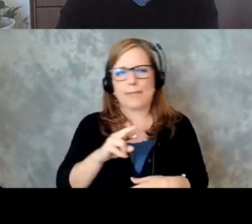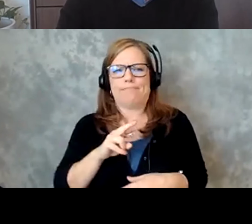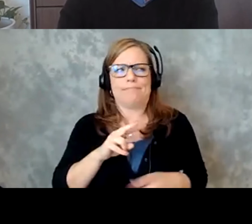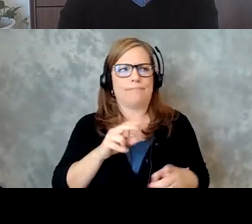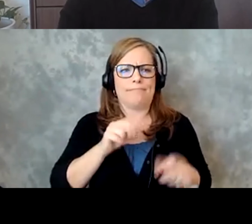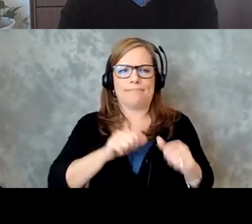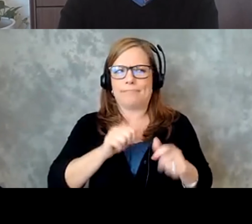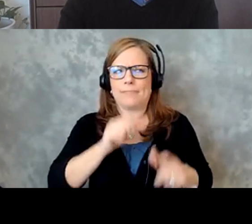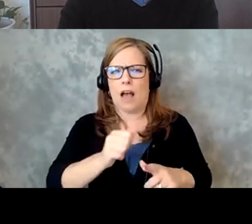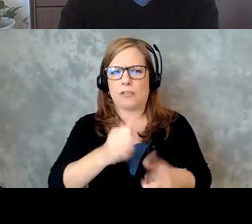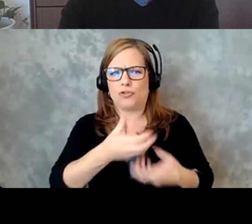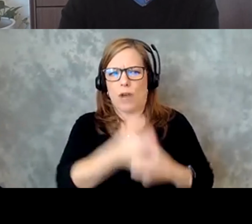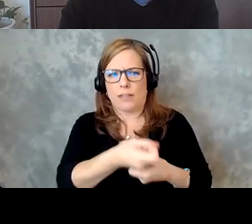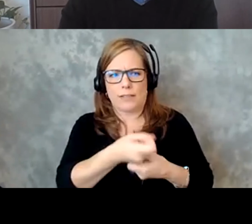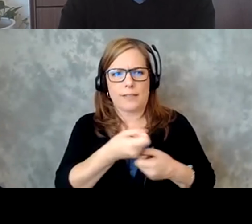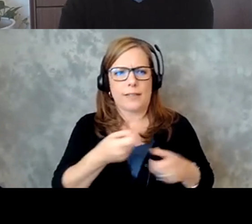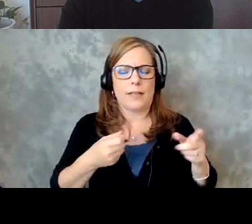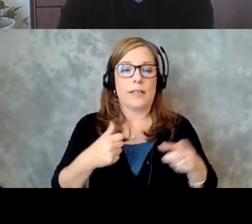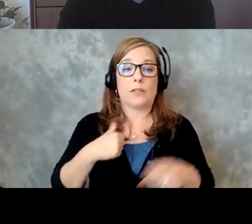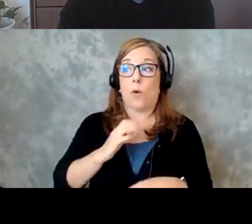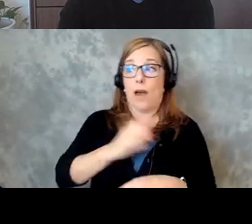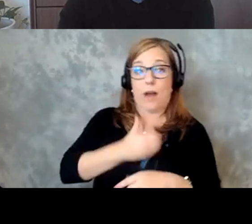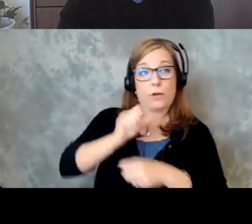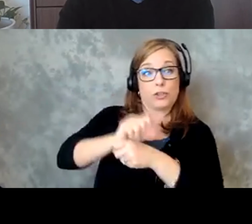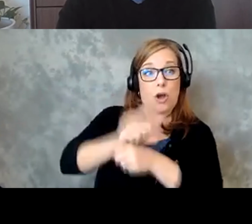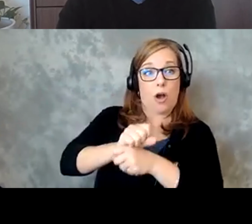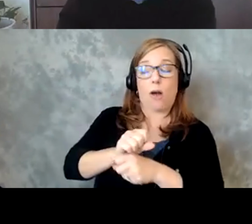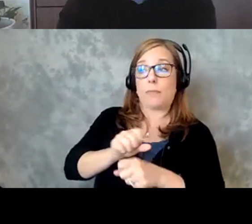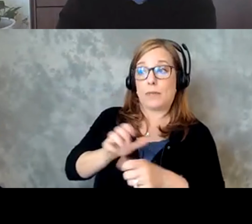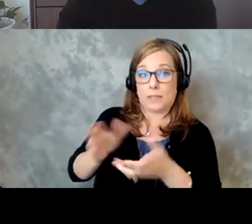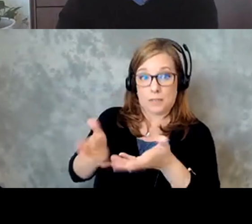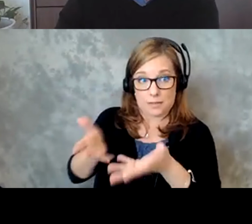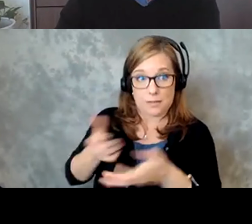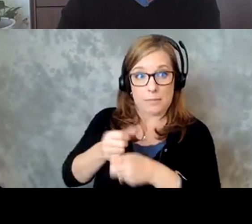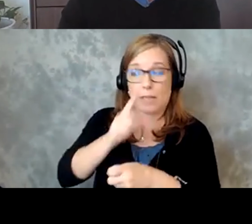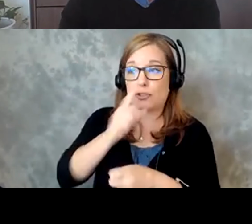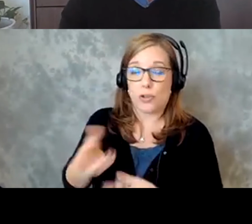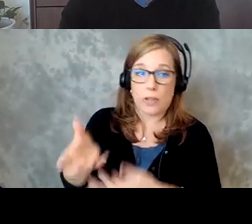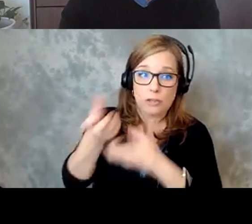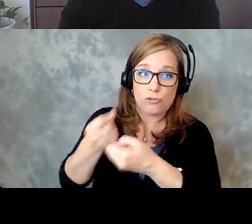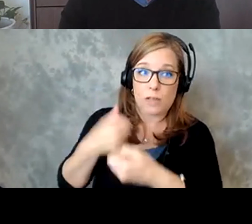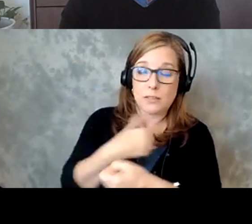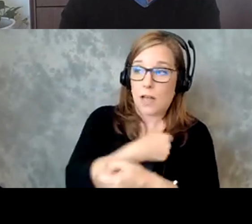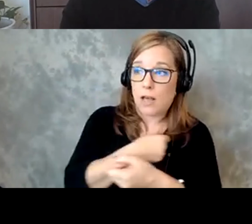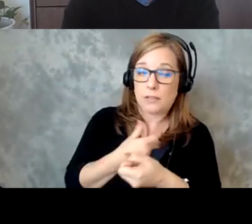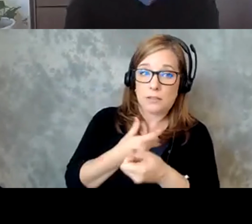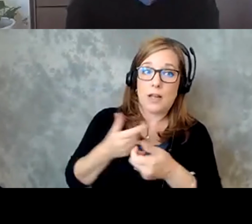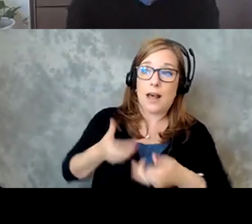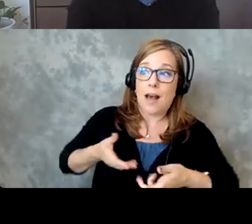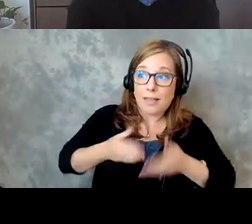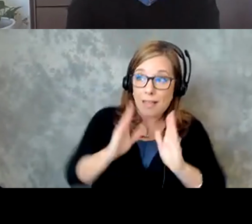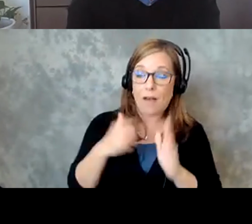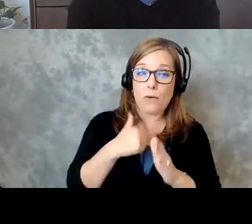is to really make sure that they trust us and allow us to provide them the services